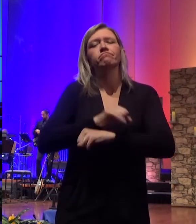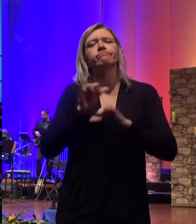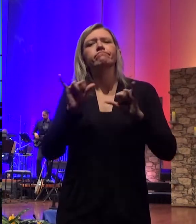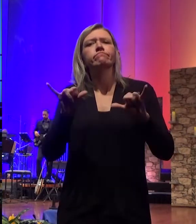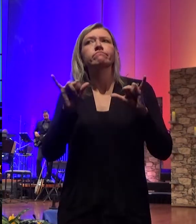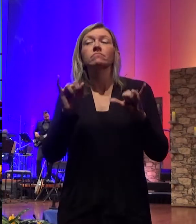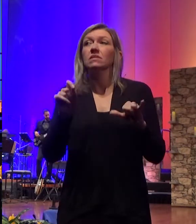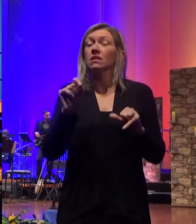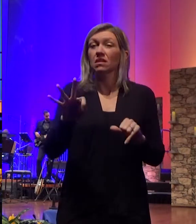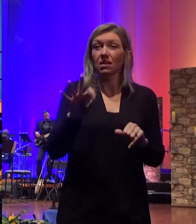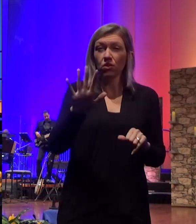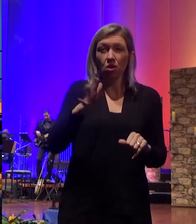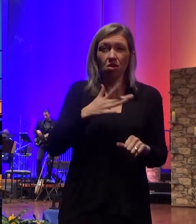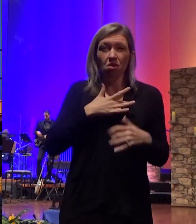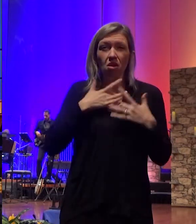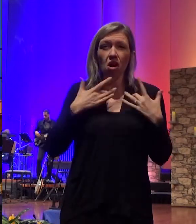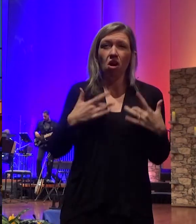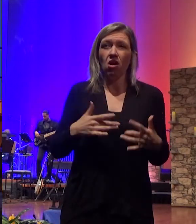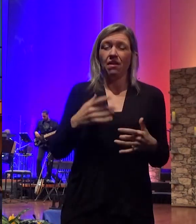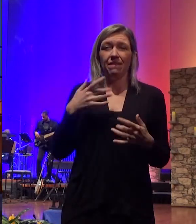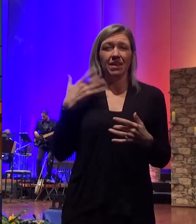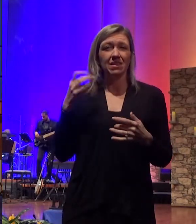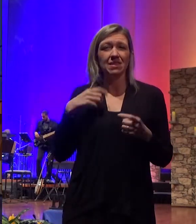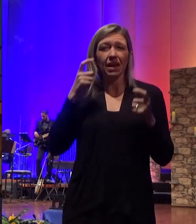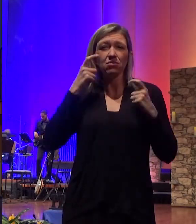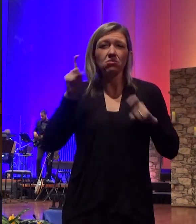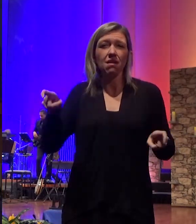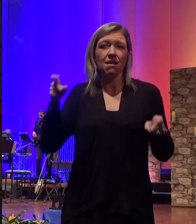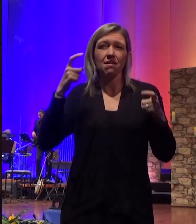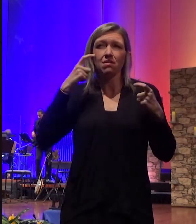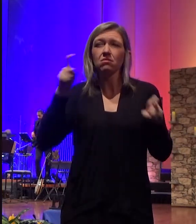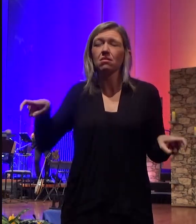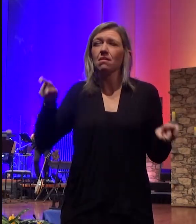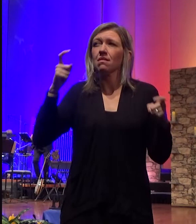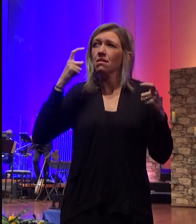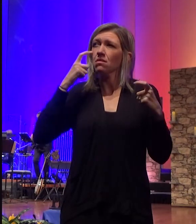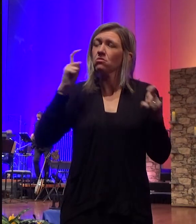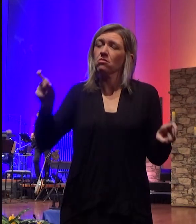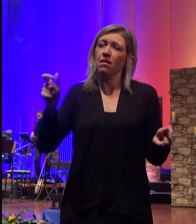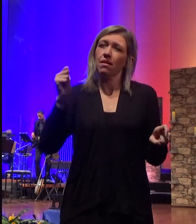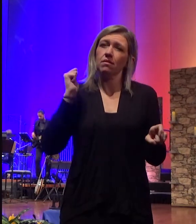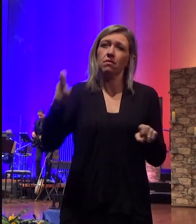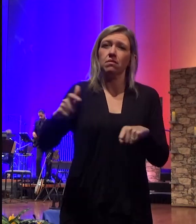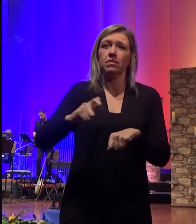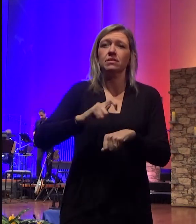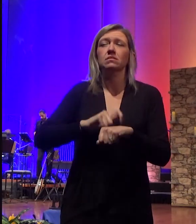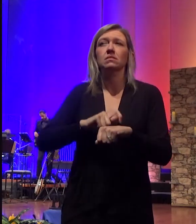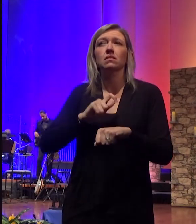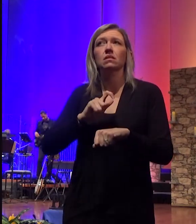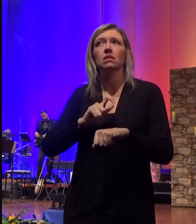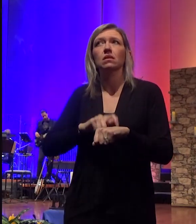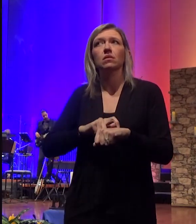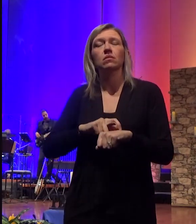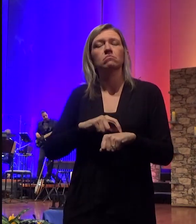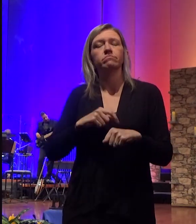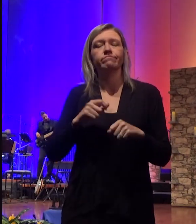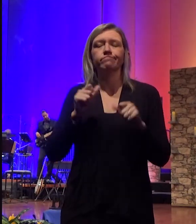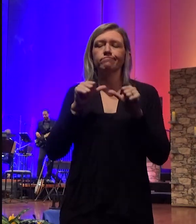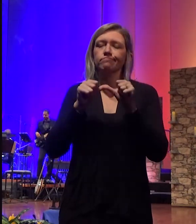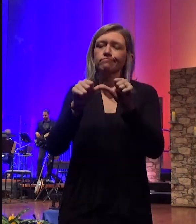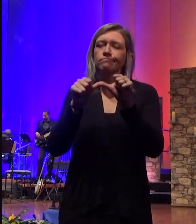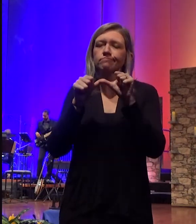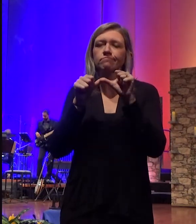Oh, if your heart just cries too loud all the time. All